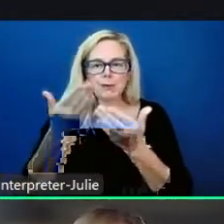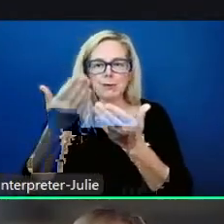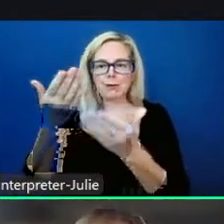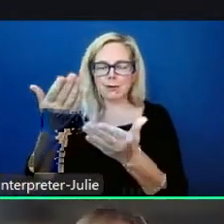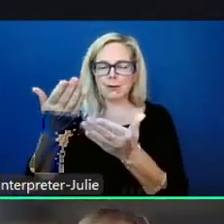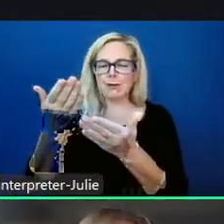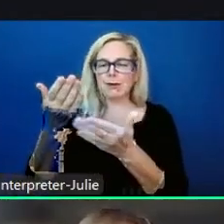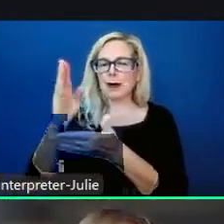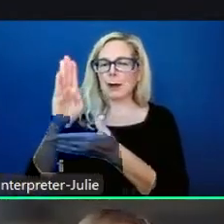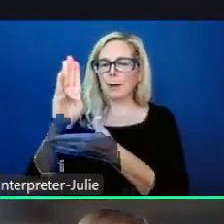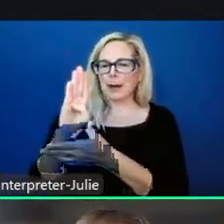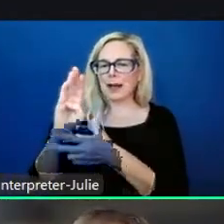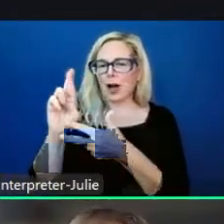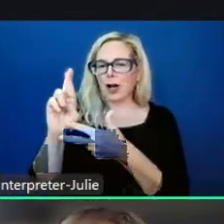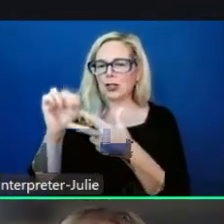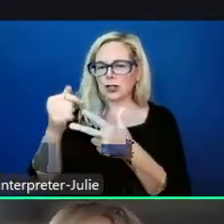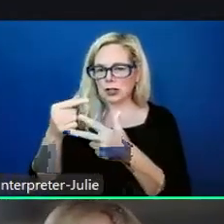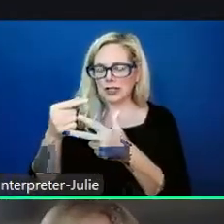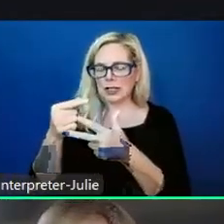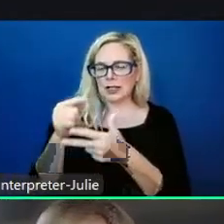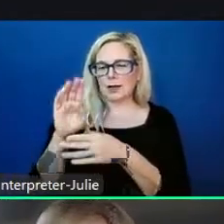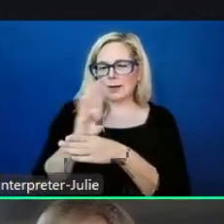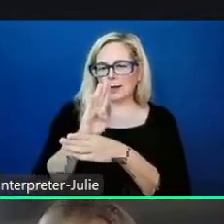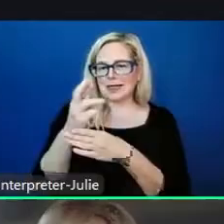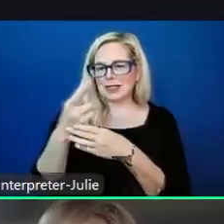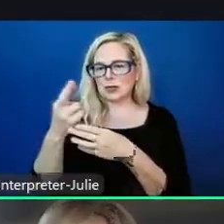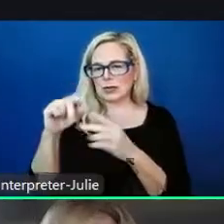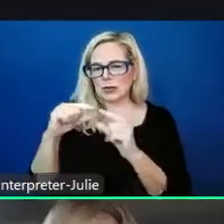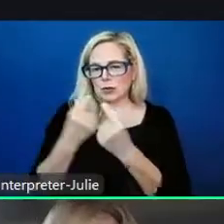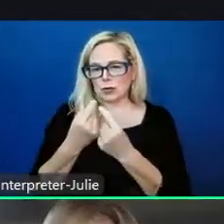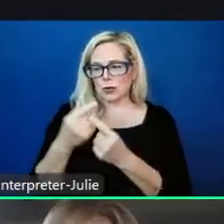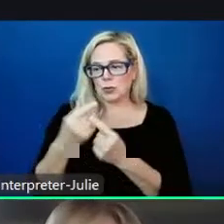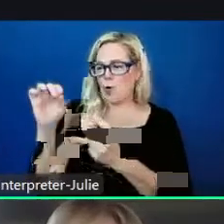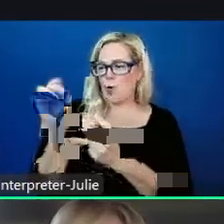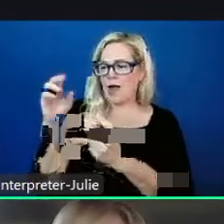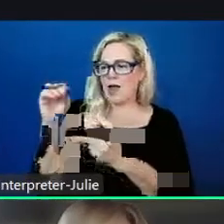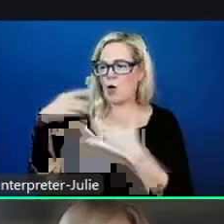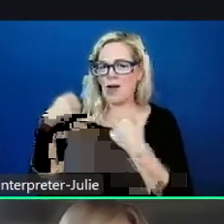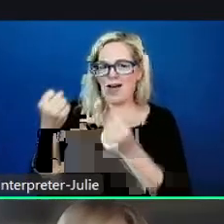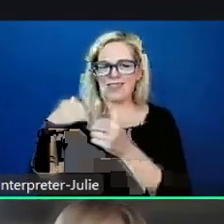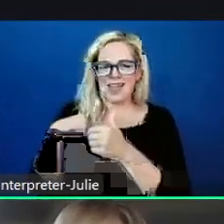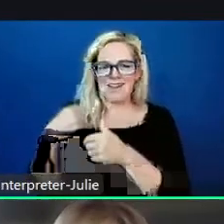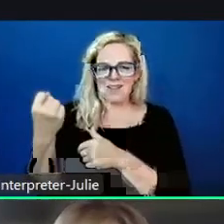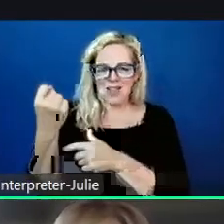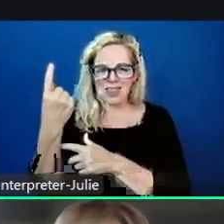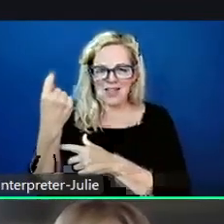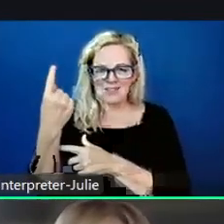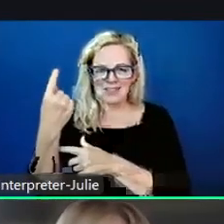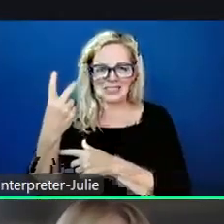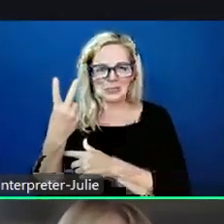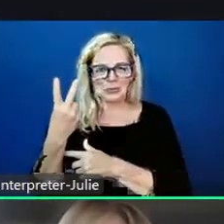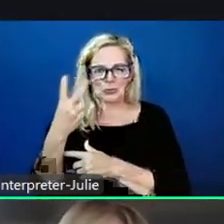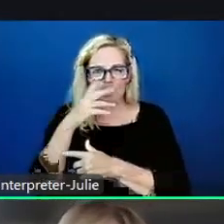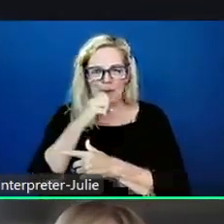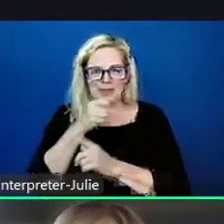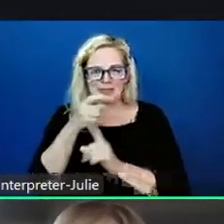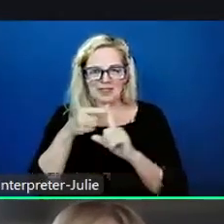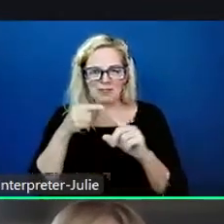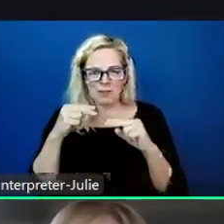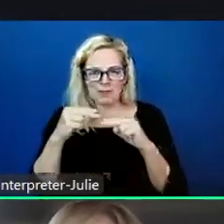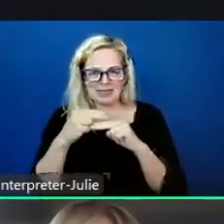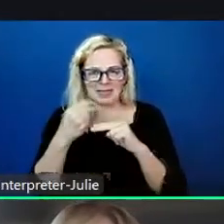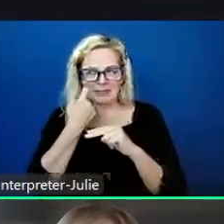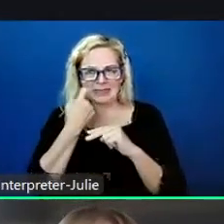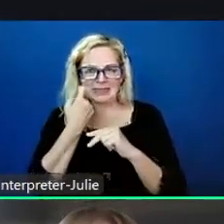groups. Ohio Health has 11 total. 2 are not on the slide currently because they are brand